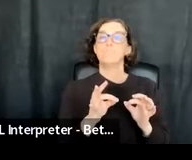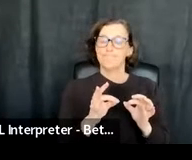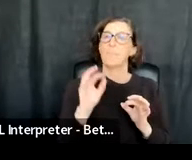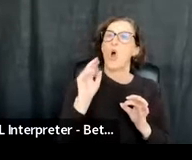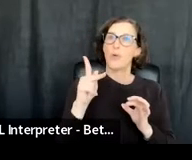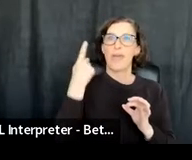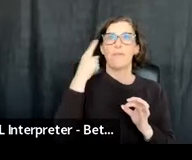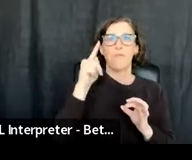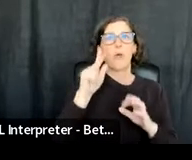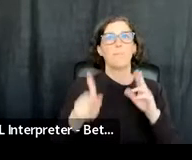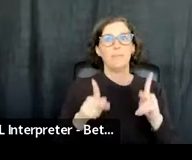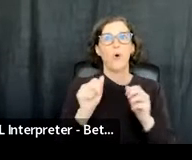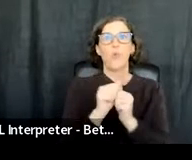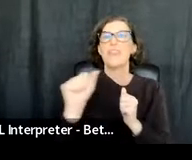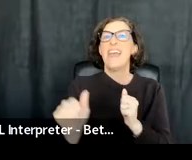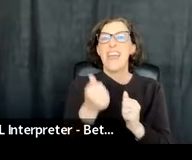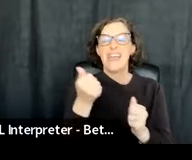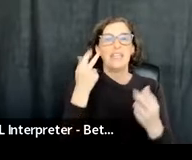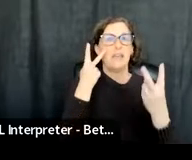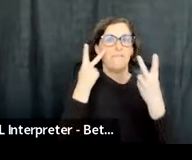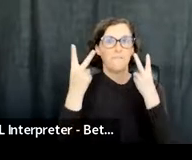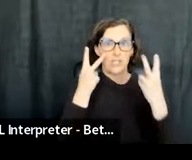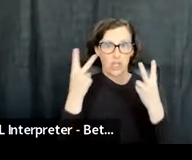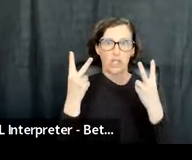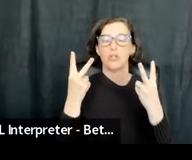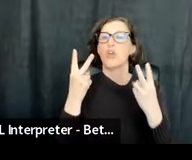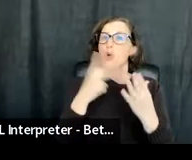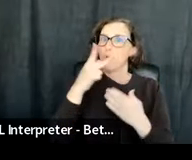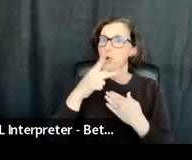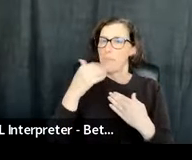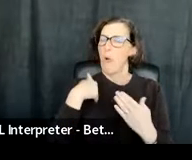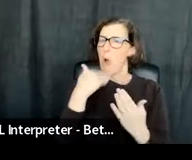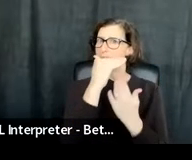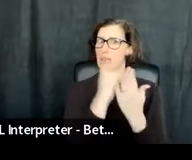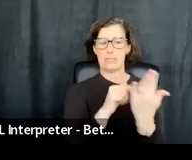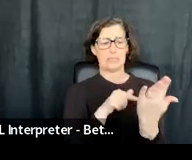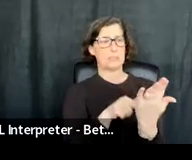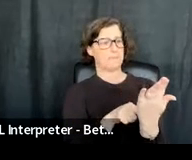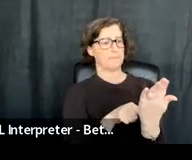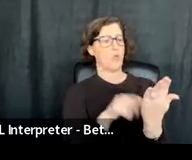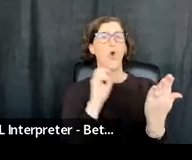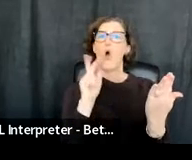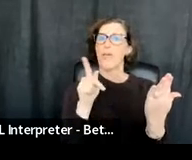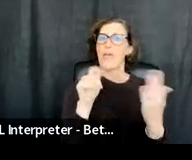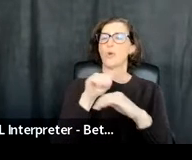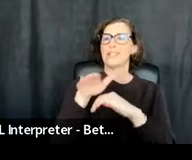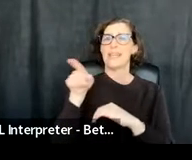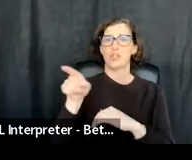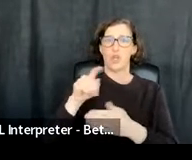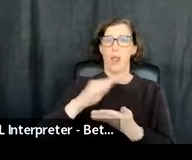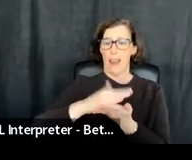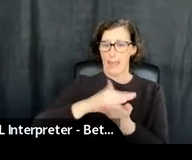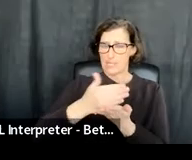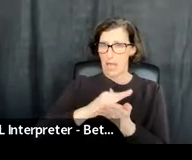for people with any kind of vision program, we'll get out my checklist here. Okay, we're going to ship her laptop, of